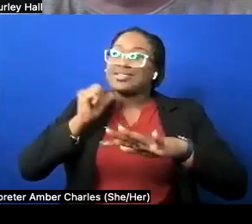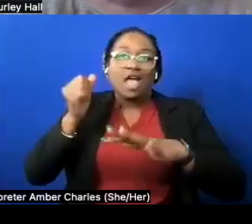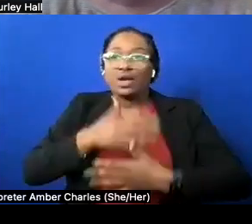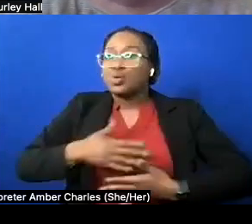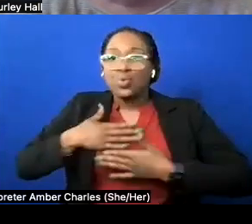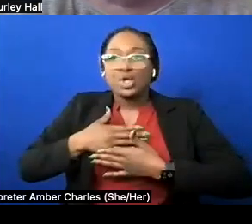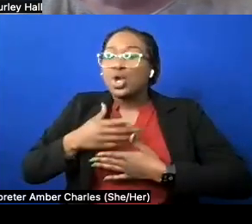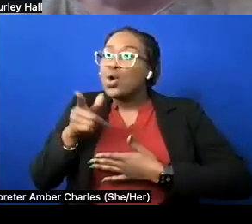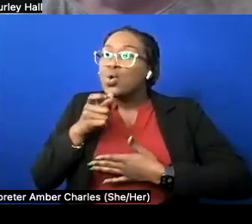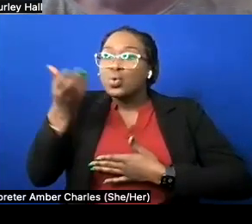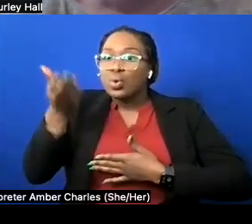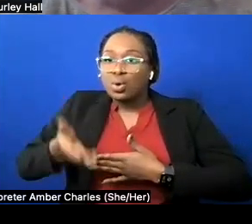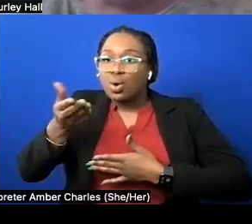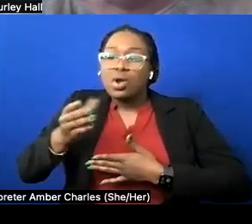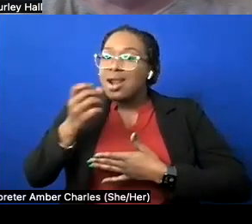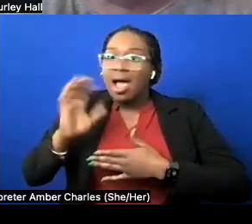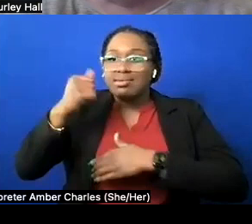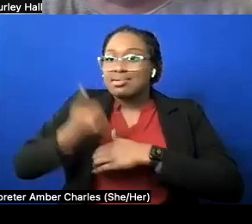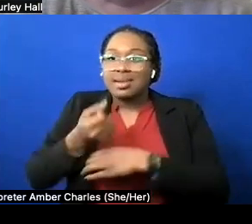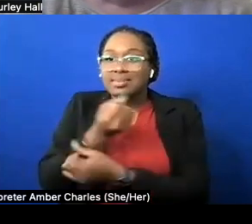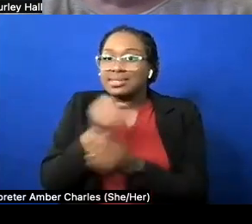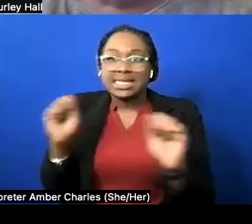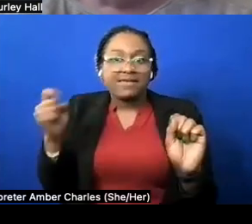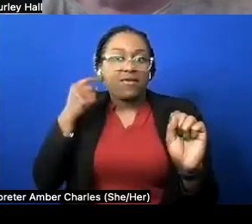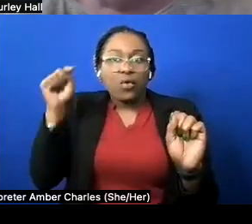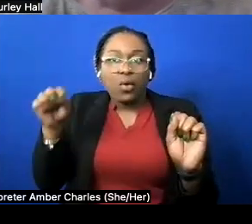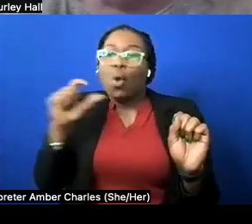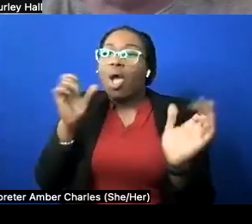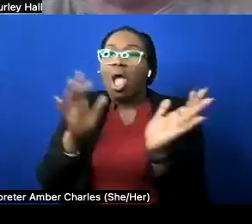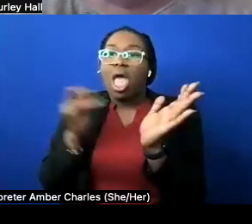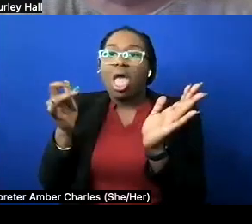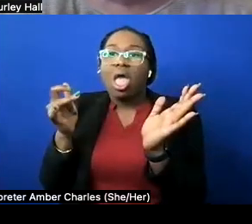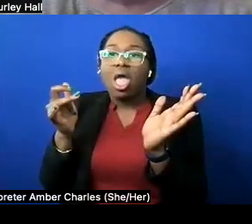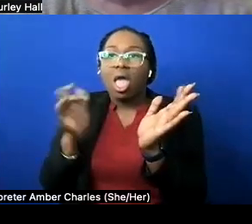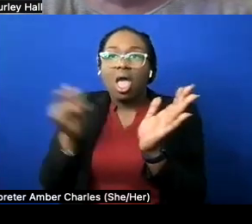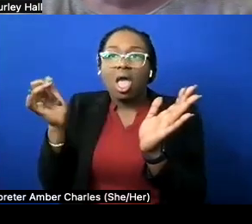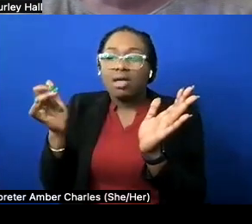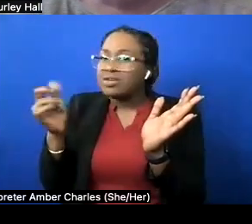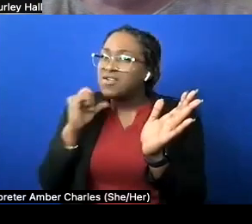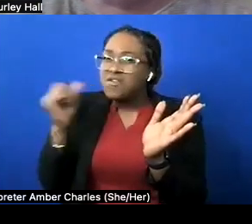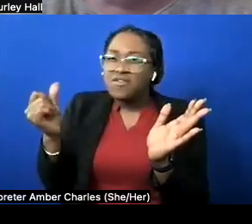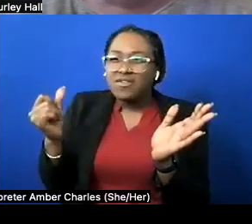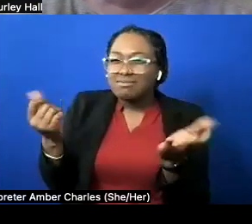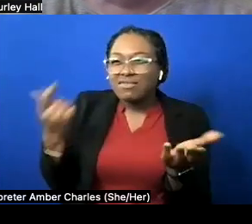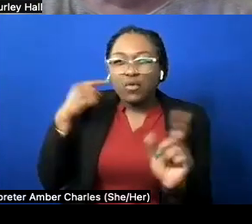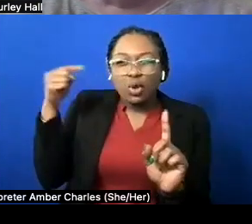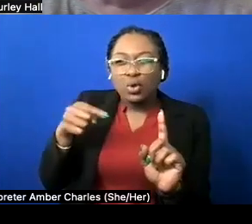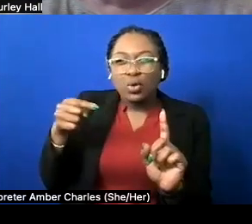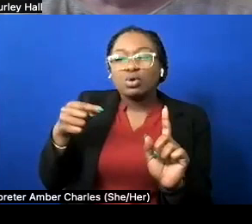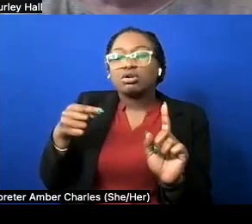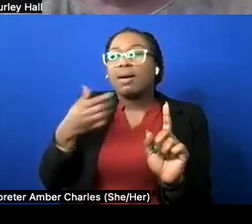are, do not create safety for you, or will just use it for ill-gotten gain. Right? So we have a responsibility